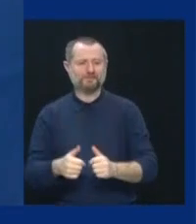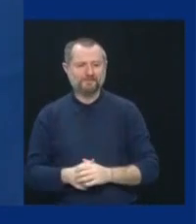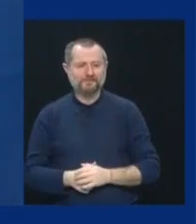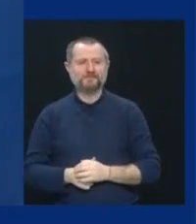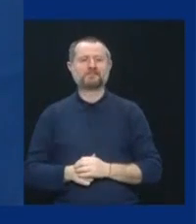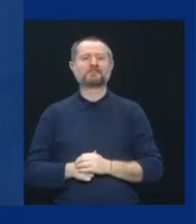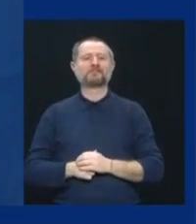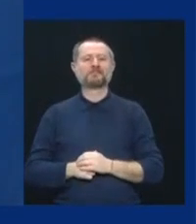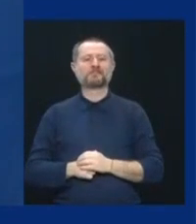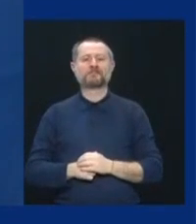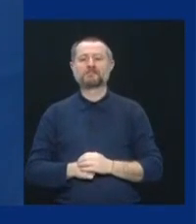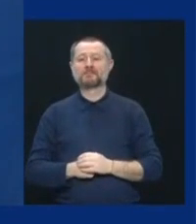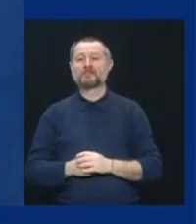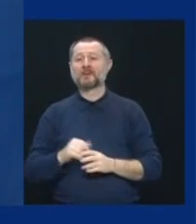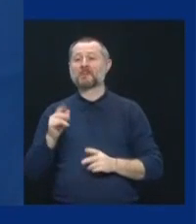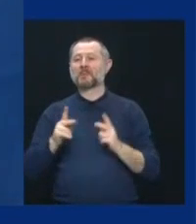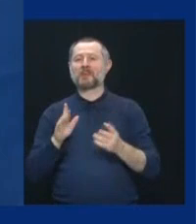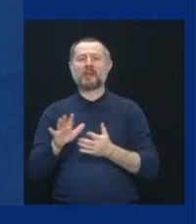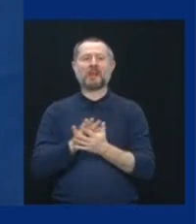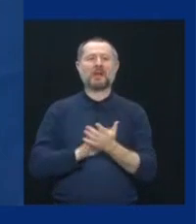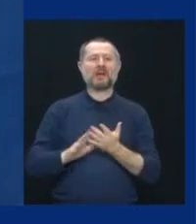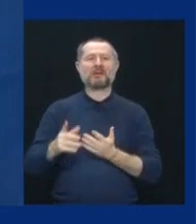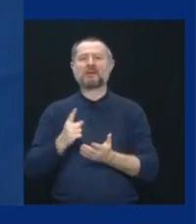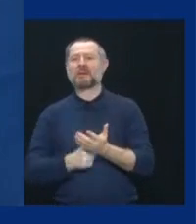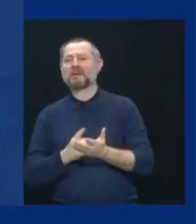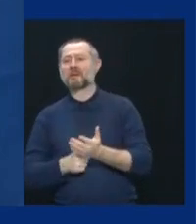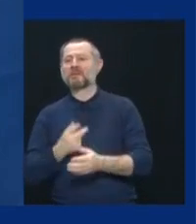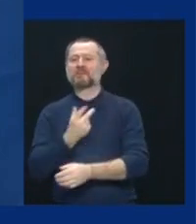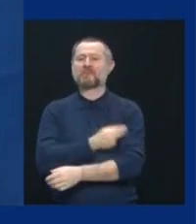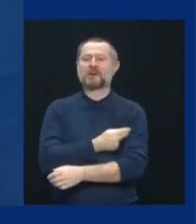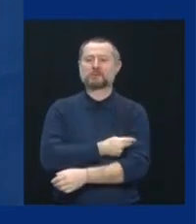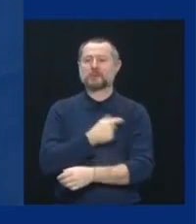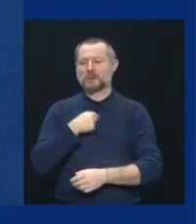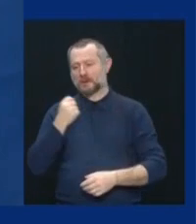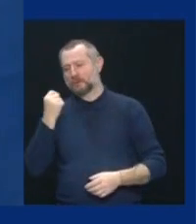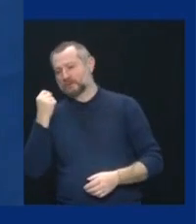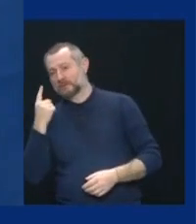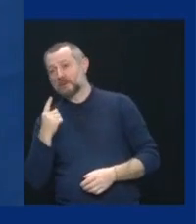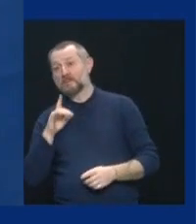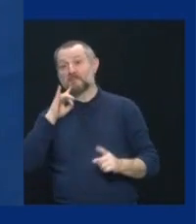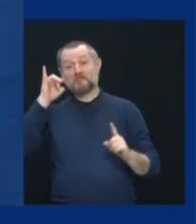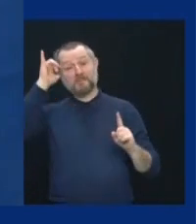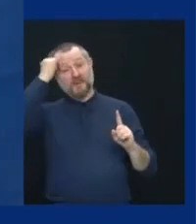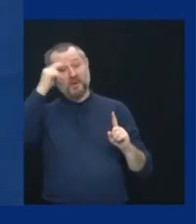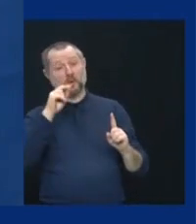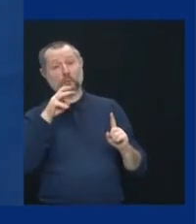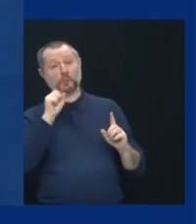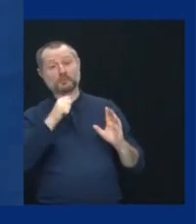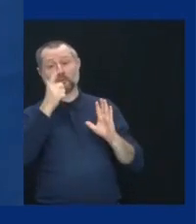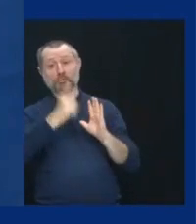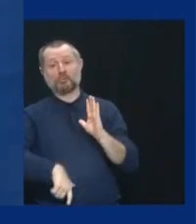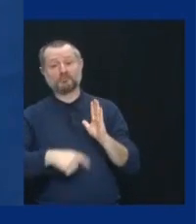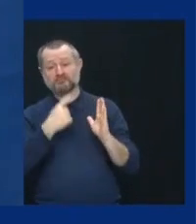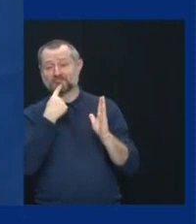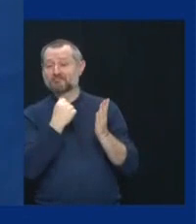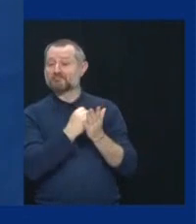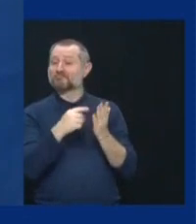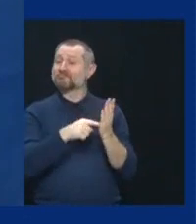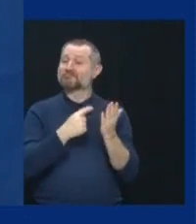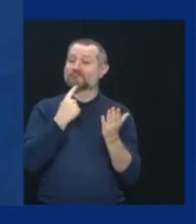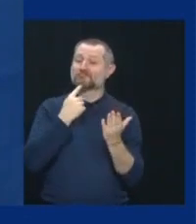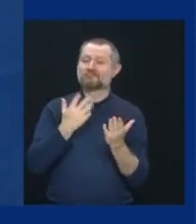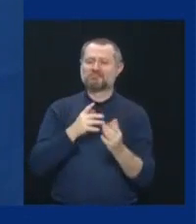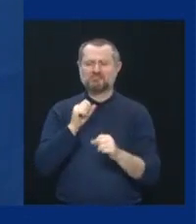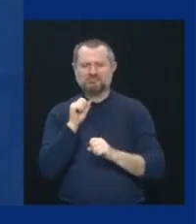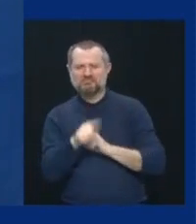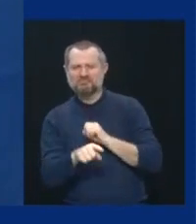lot of confusion about the vaccinations, and I understand that. Buffalo News wrote an editorial asking